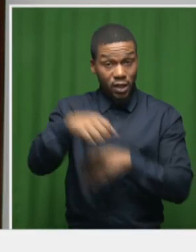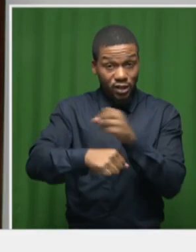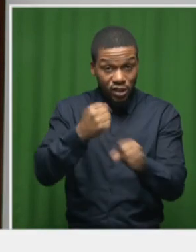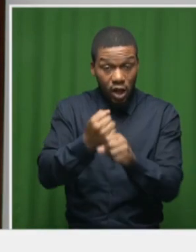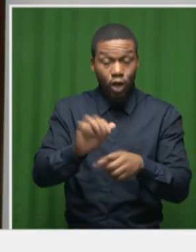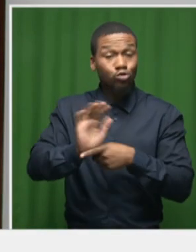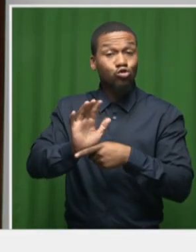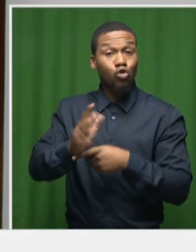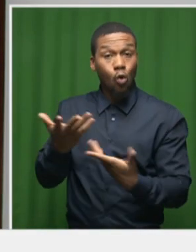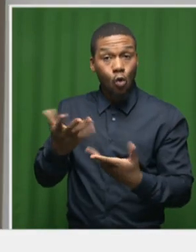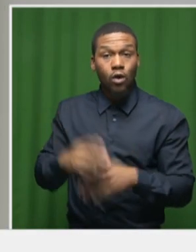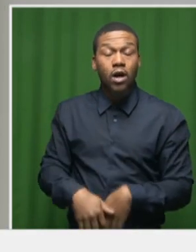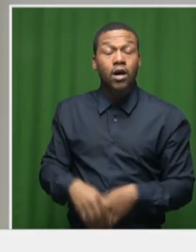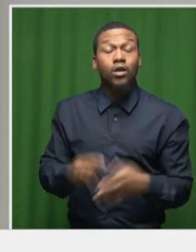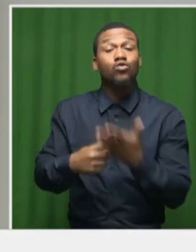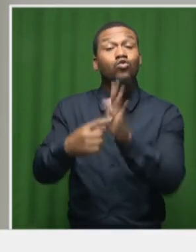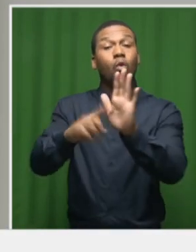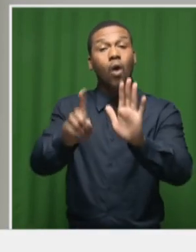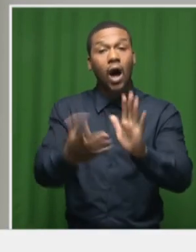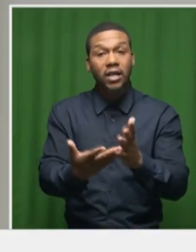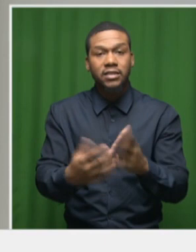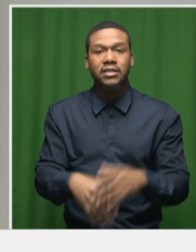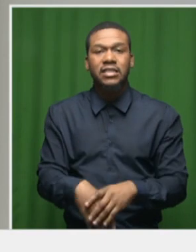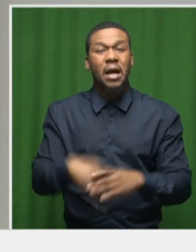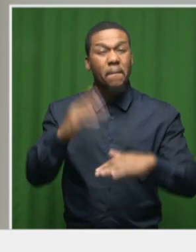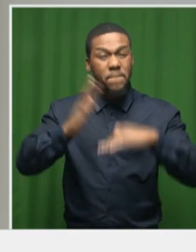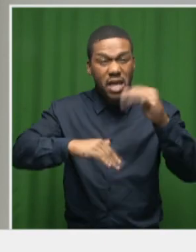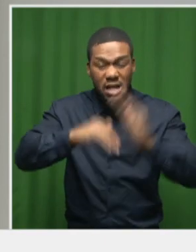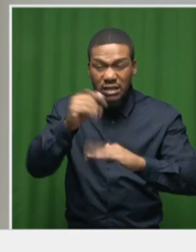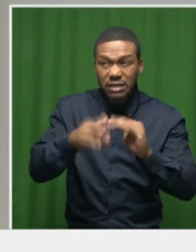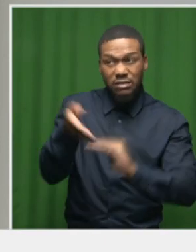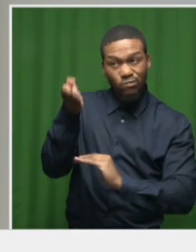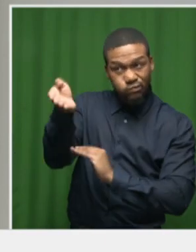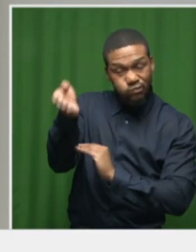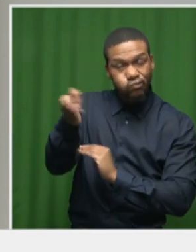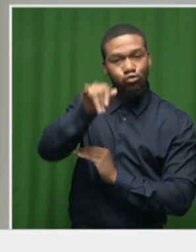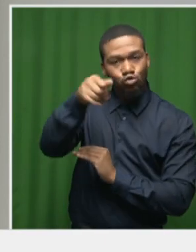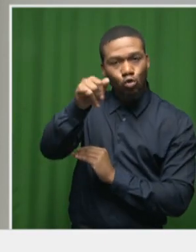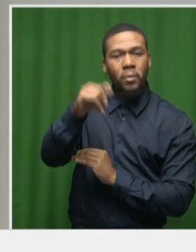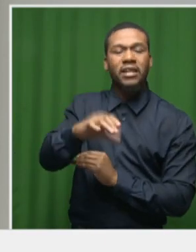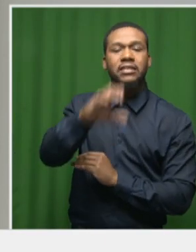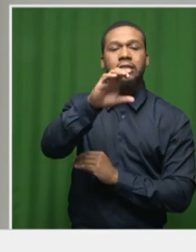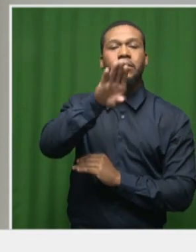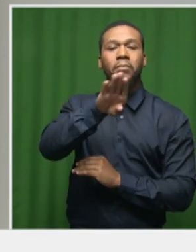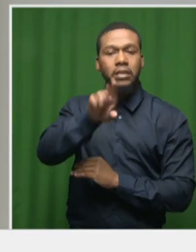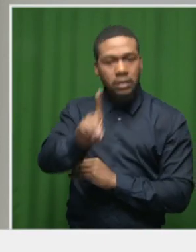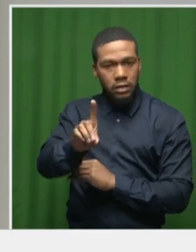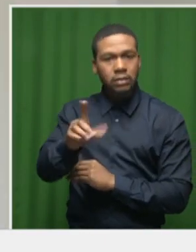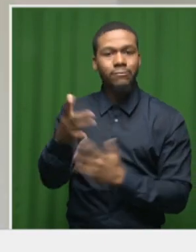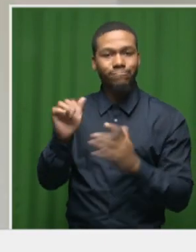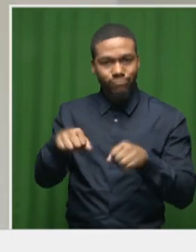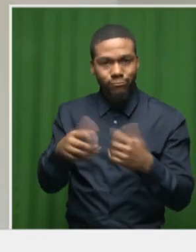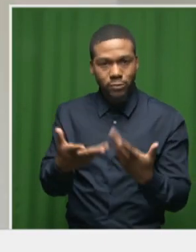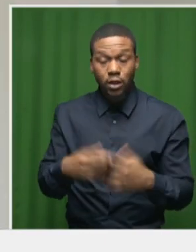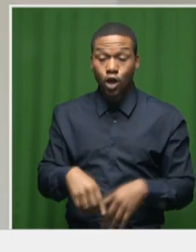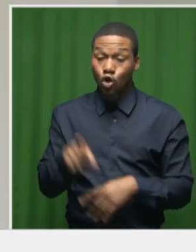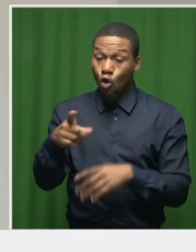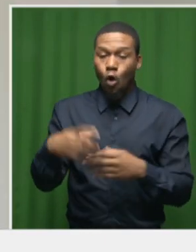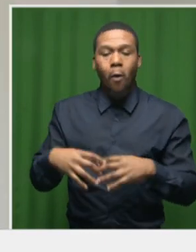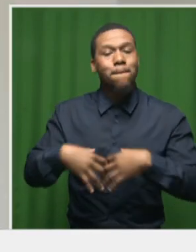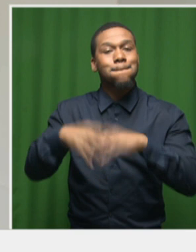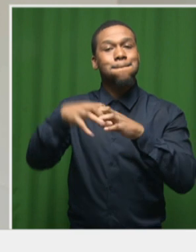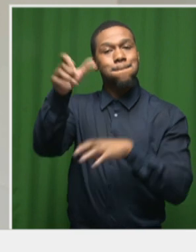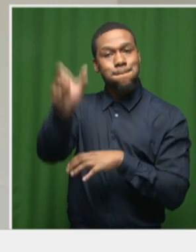art projects, spaces and buildings throughout the historic Joburg CBD. Well, founder of Open Studios Joburg and